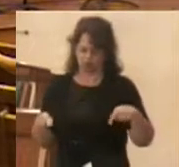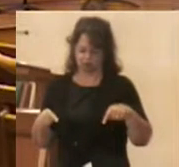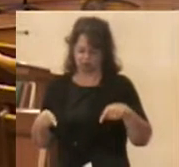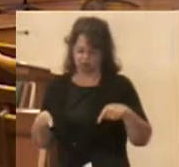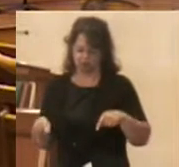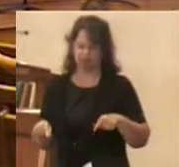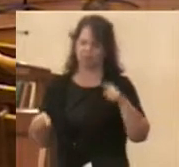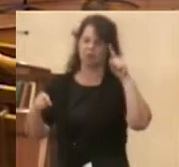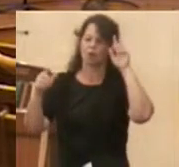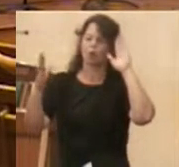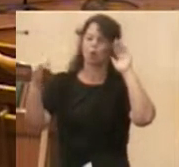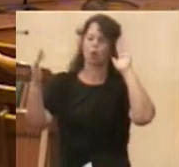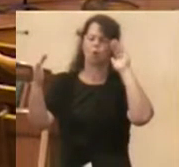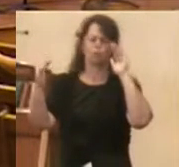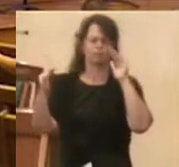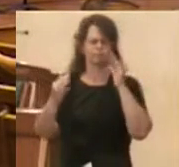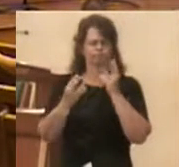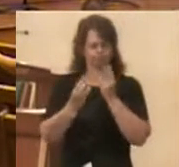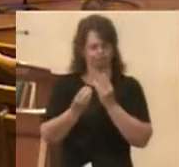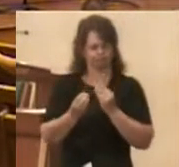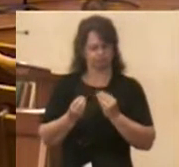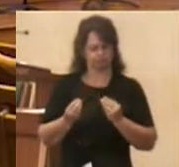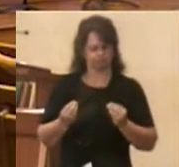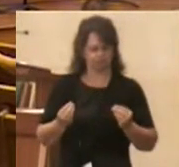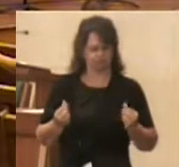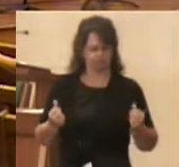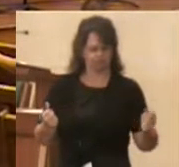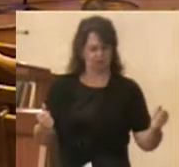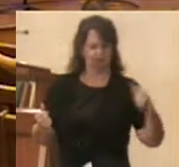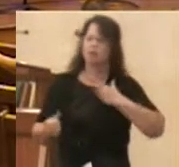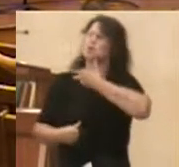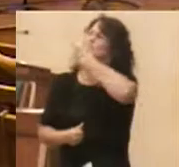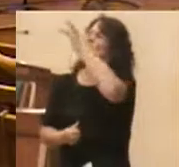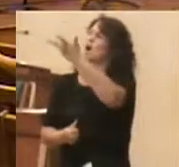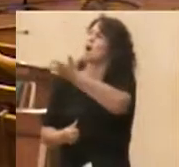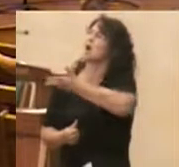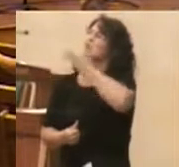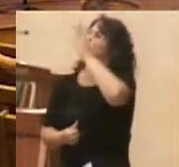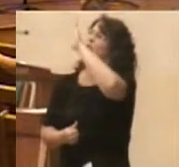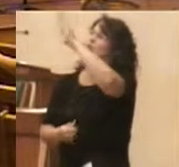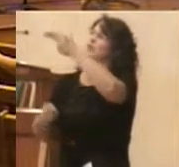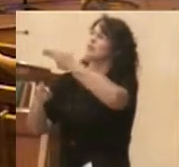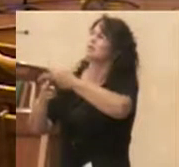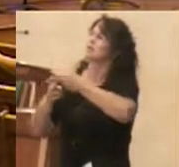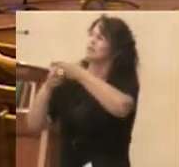Cry out your name, Lord.